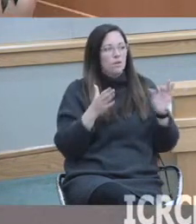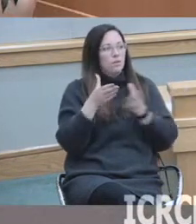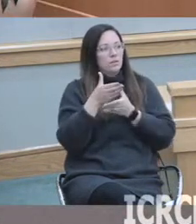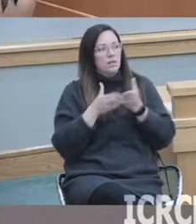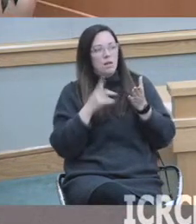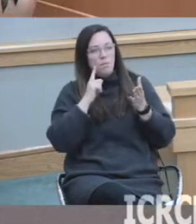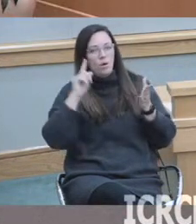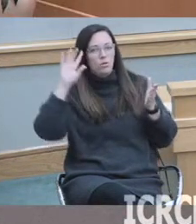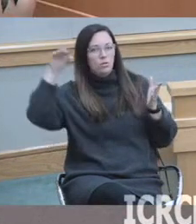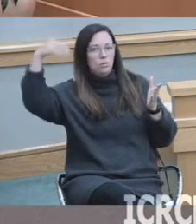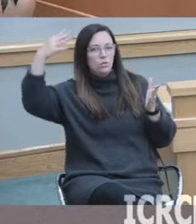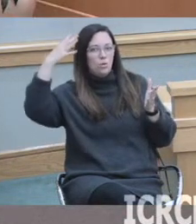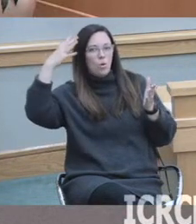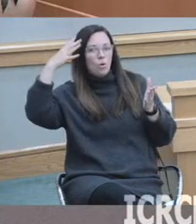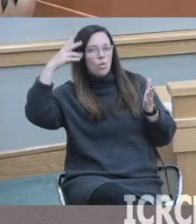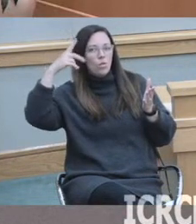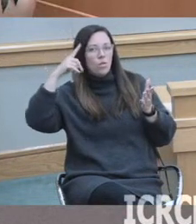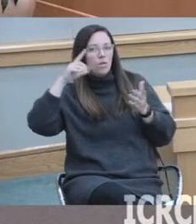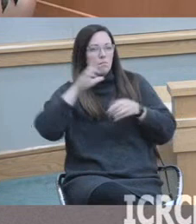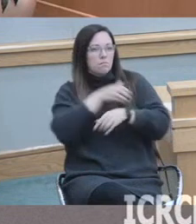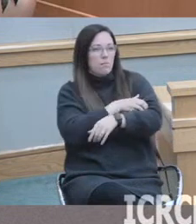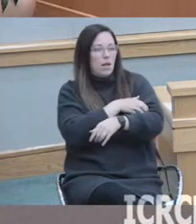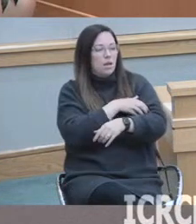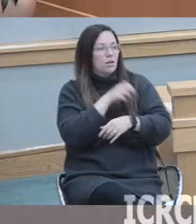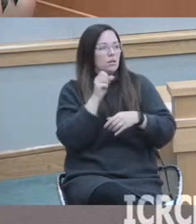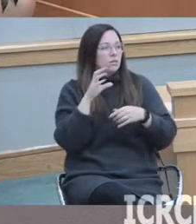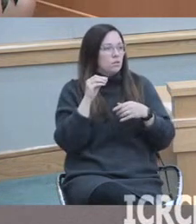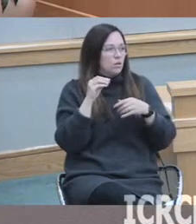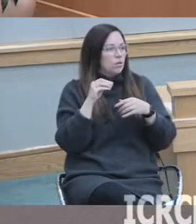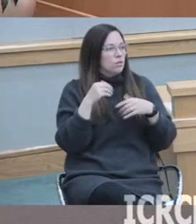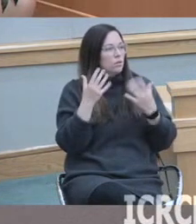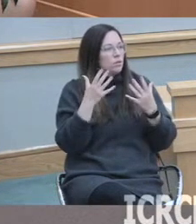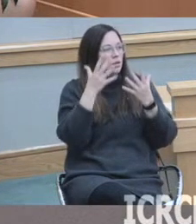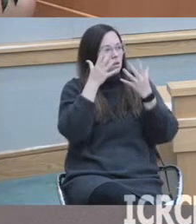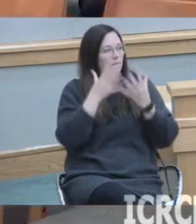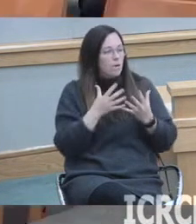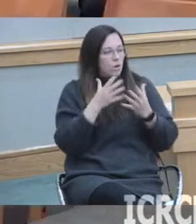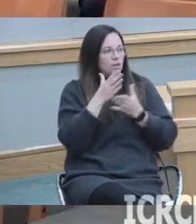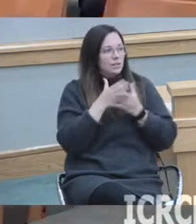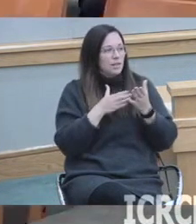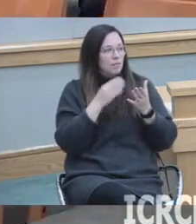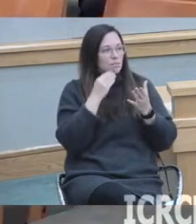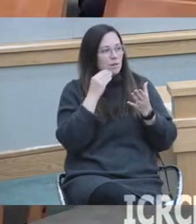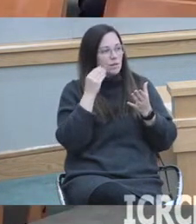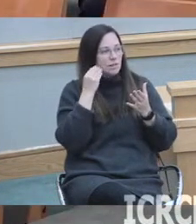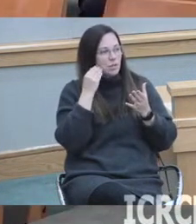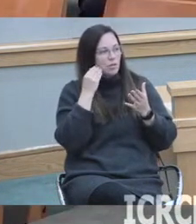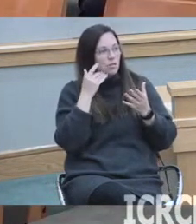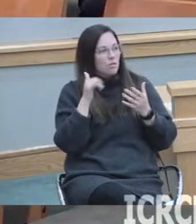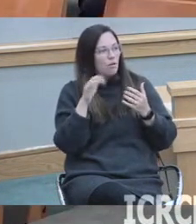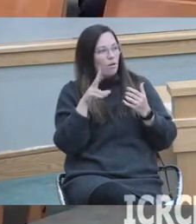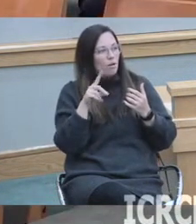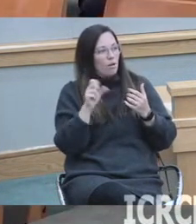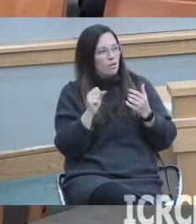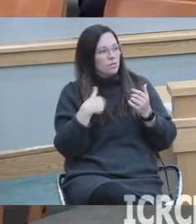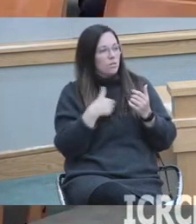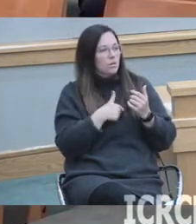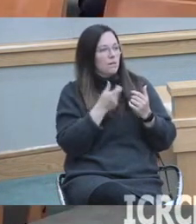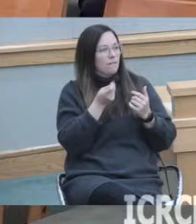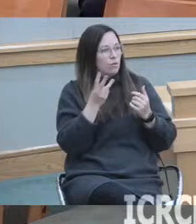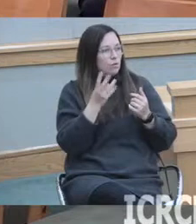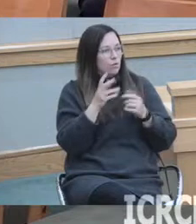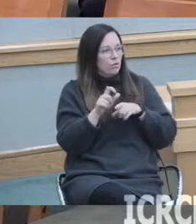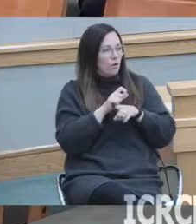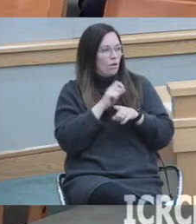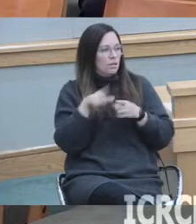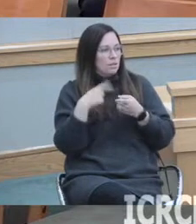powered, so they are mounted on poles and unfortunately some residential yards. We've had a few calls about that.